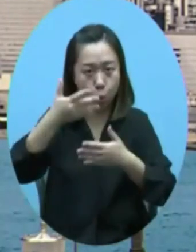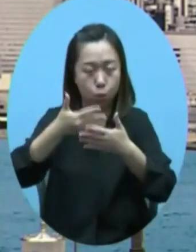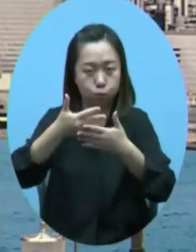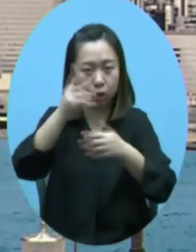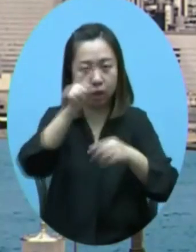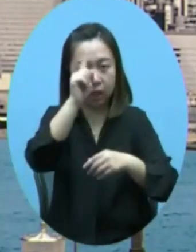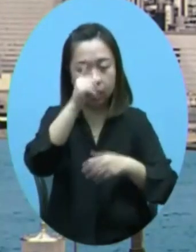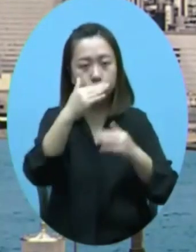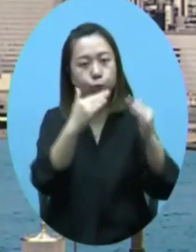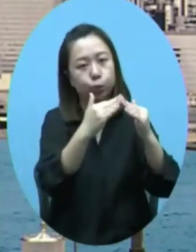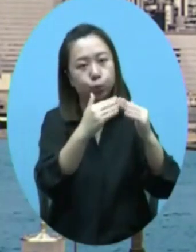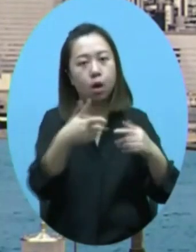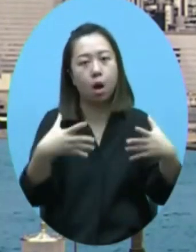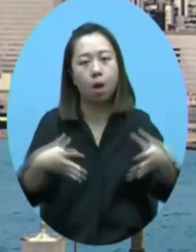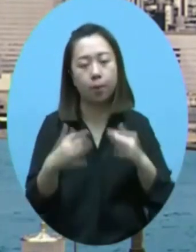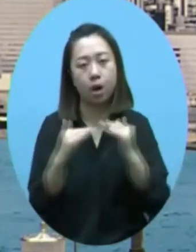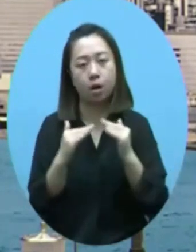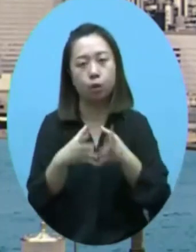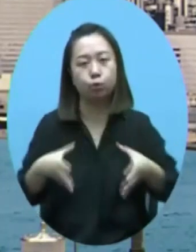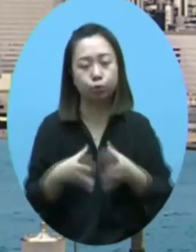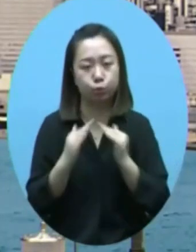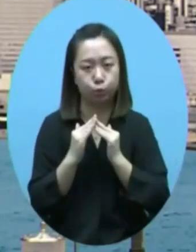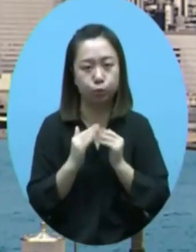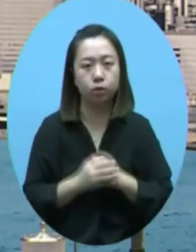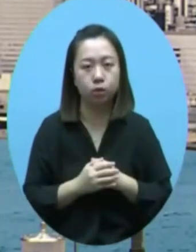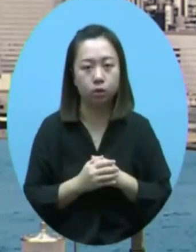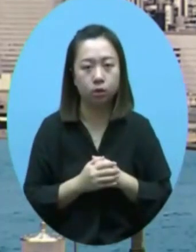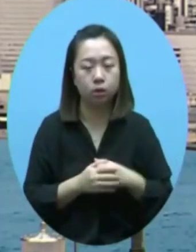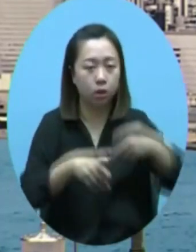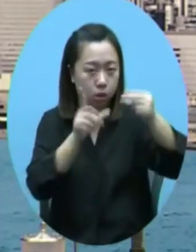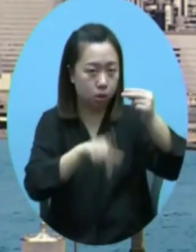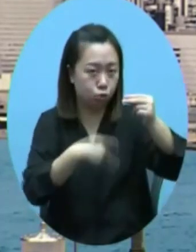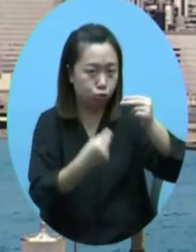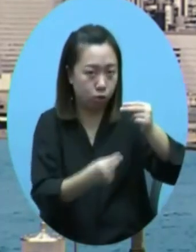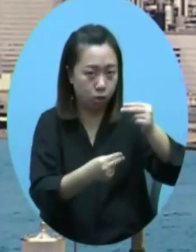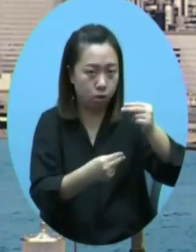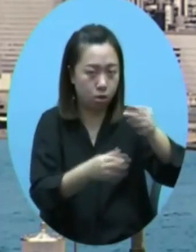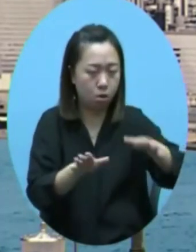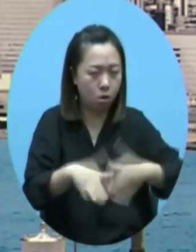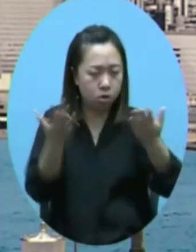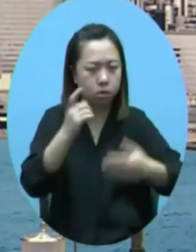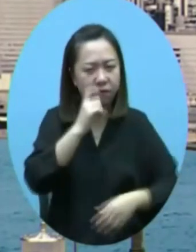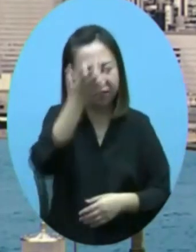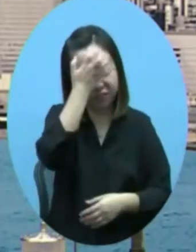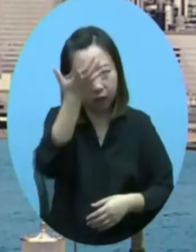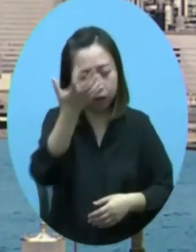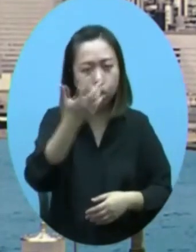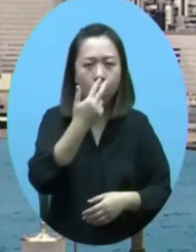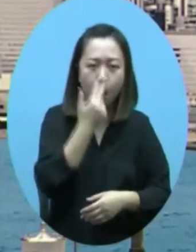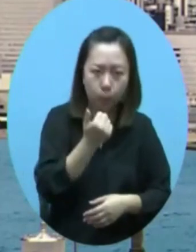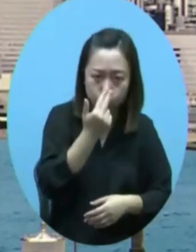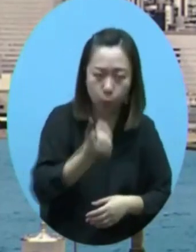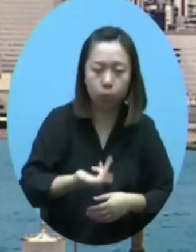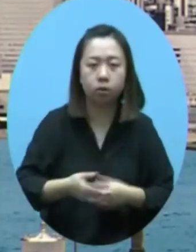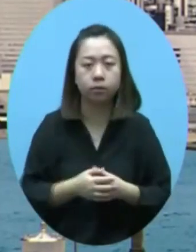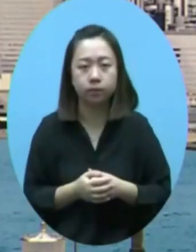lives in Jianggunnou. Good Hope School, that's where she goes to, and she lives with her family. And on July 7th, she had